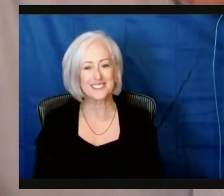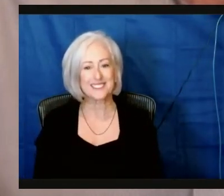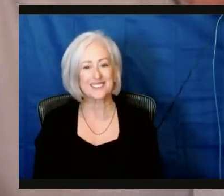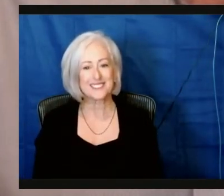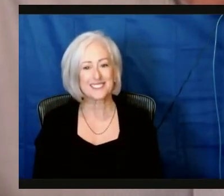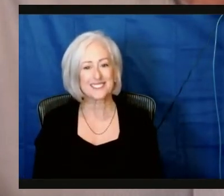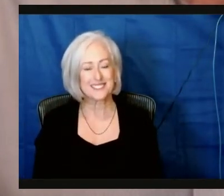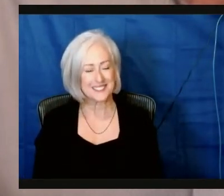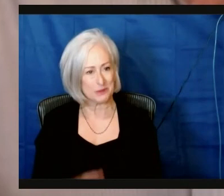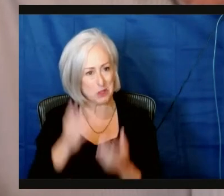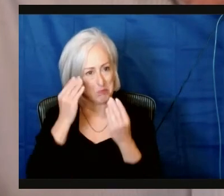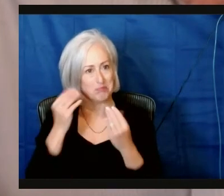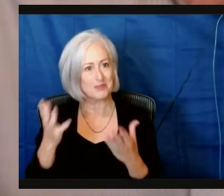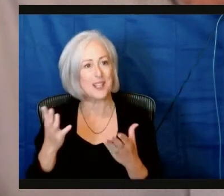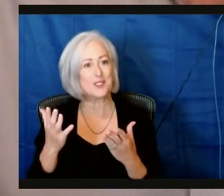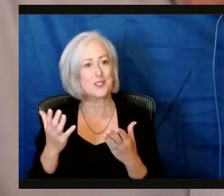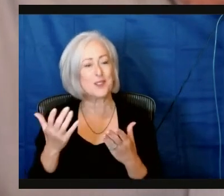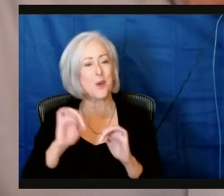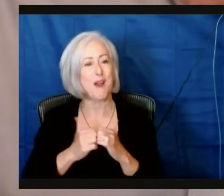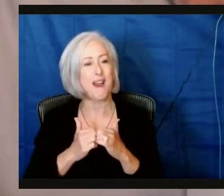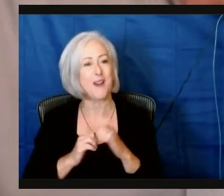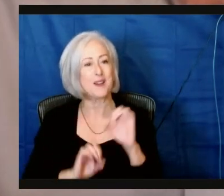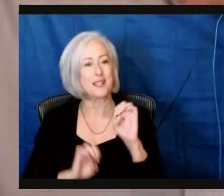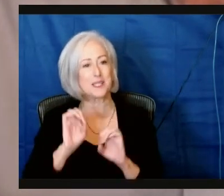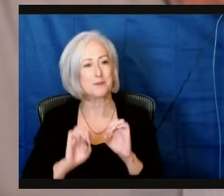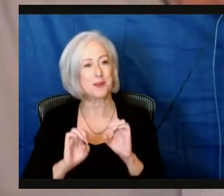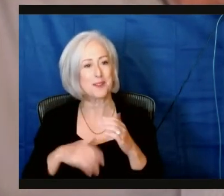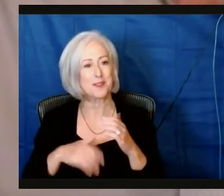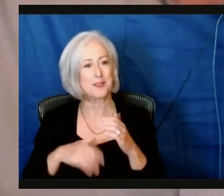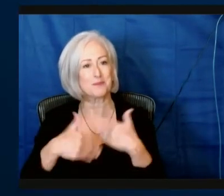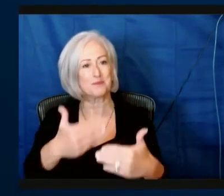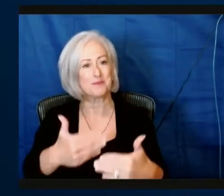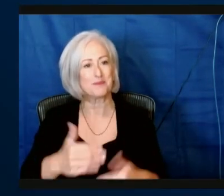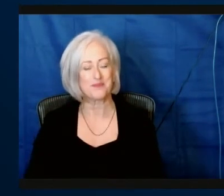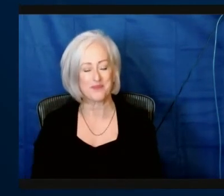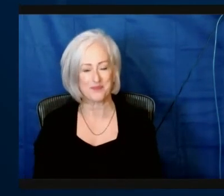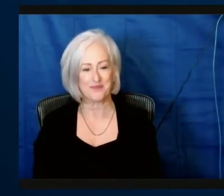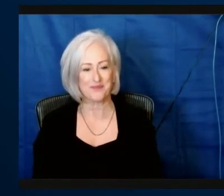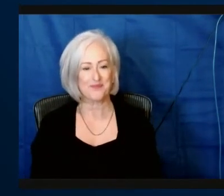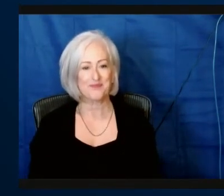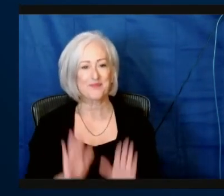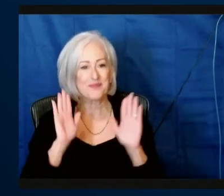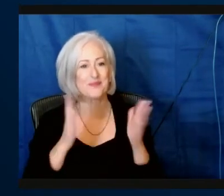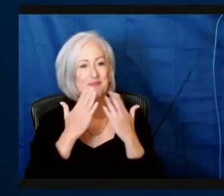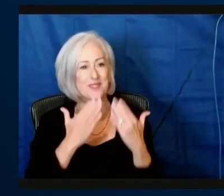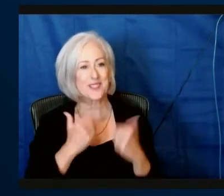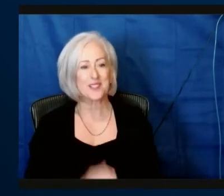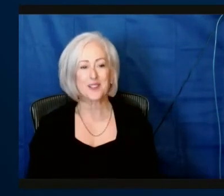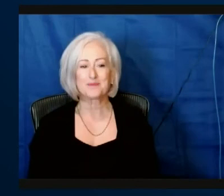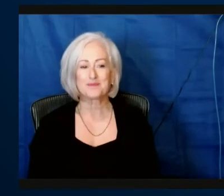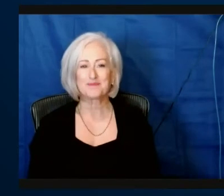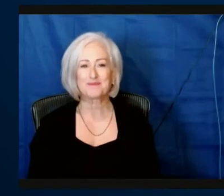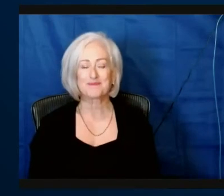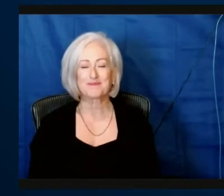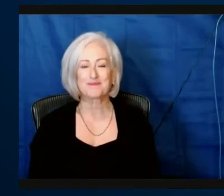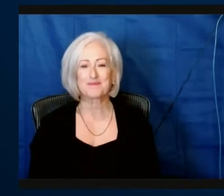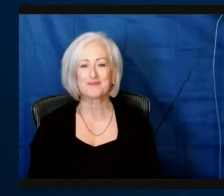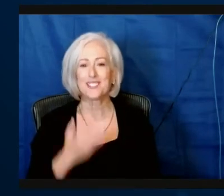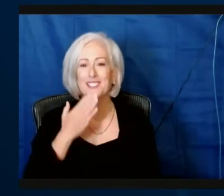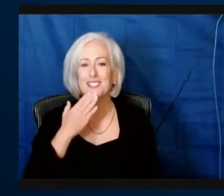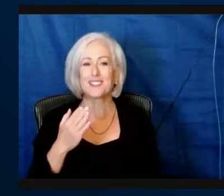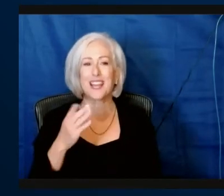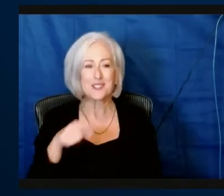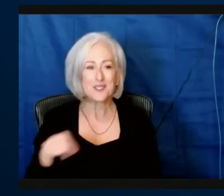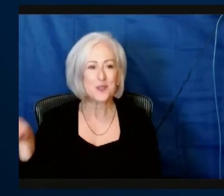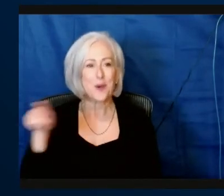we'll keep you posted on how these experiments turn out. All right. It's great fun. Thank you. All right. Well, thanks to you guys. This is awesome.